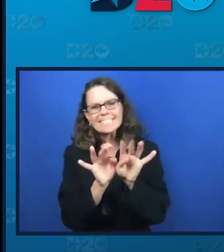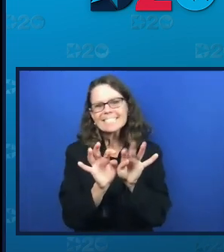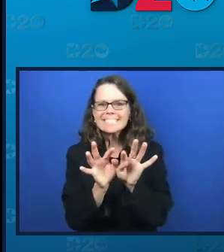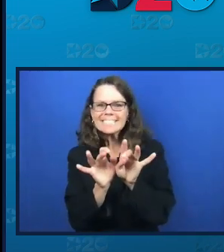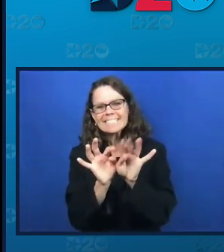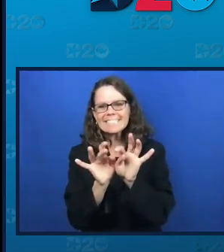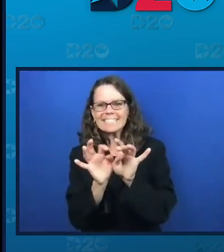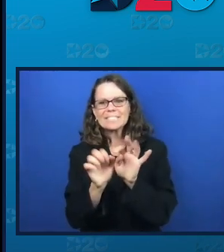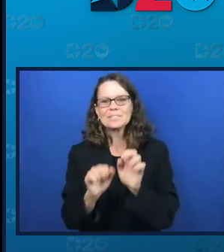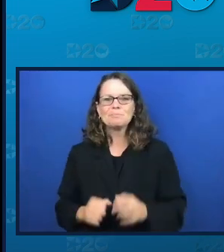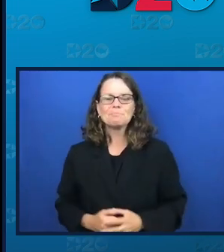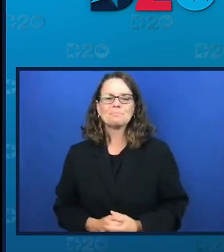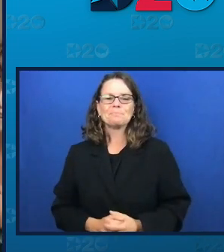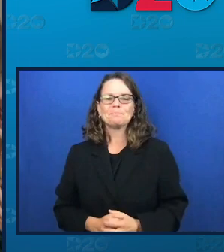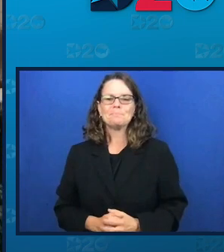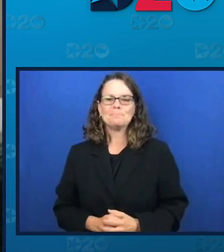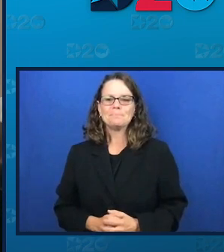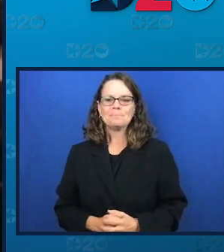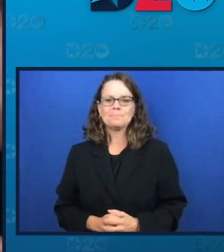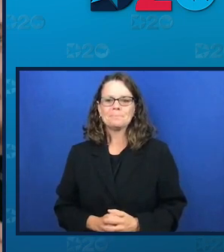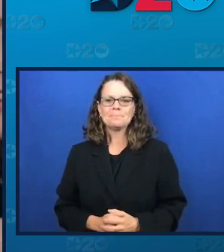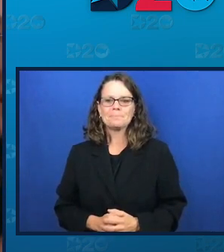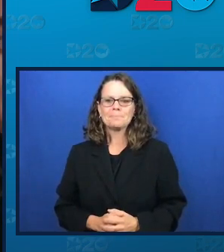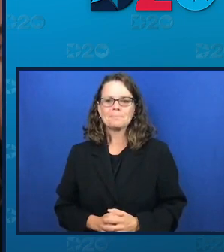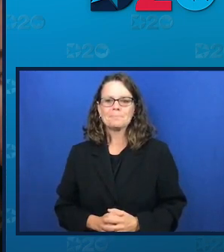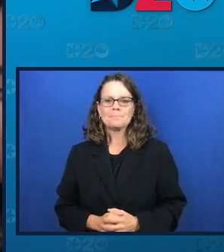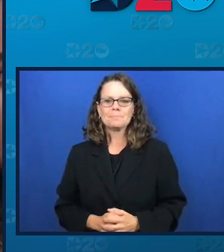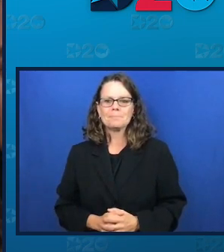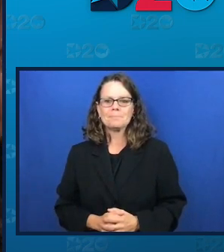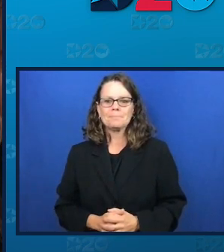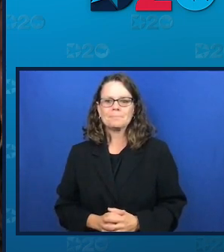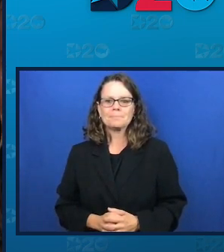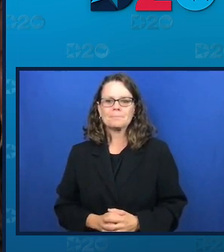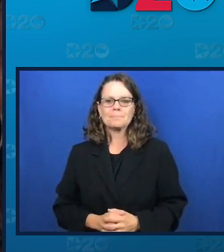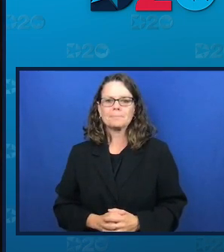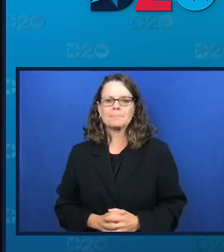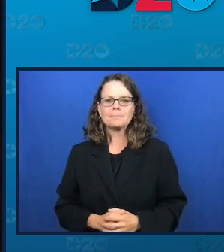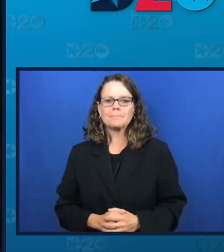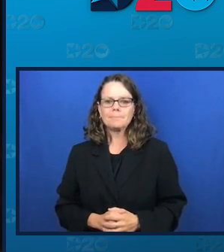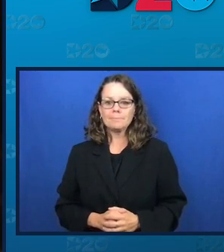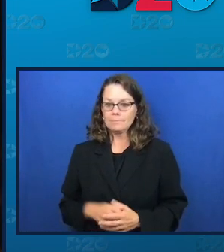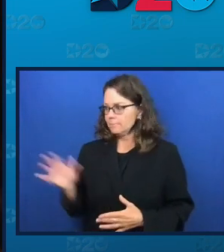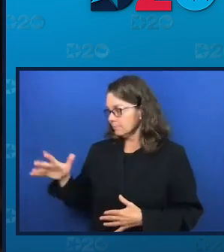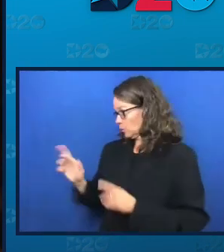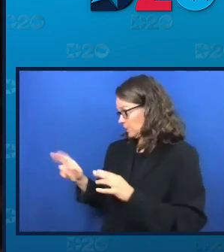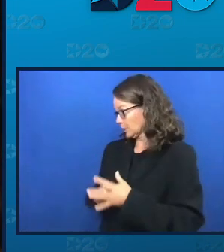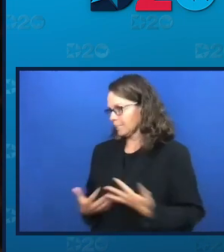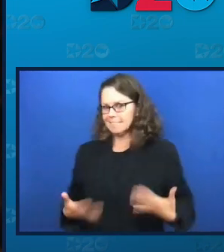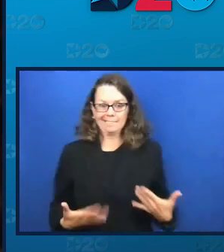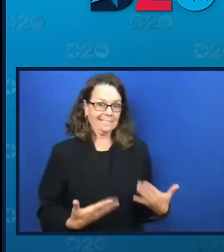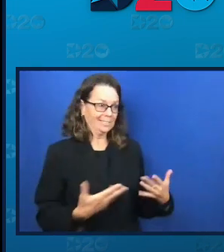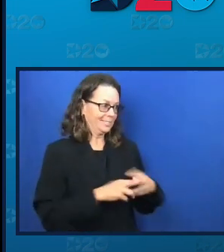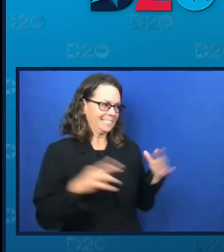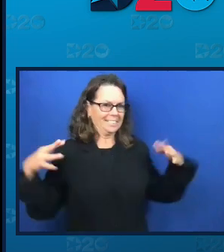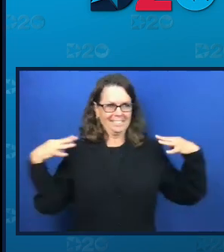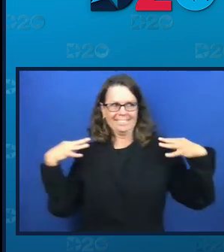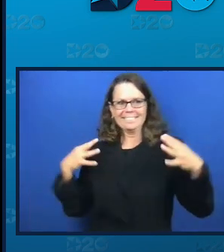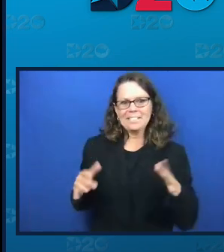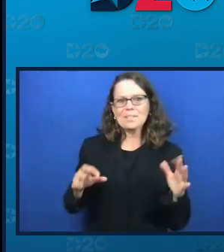Granddaughter interview, take one. No, this is good. What don't I know about your